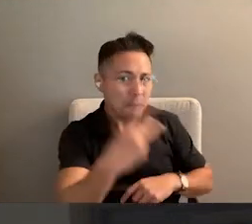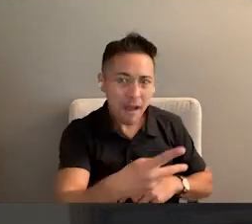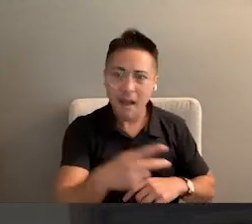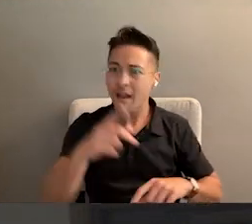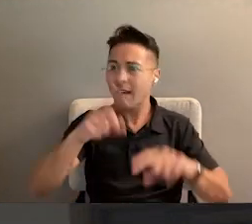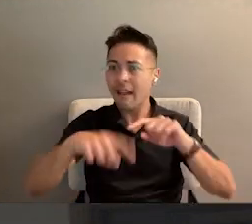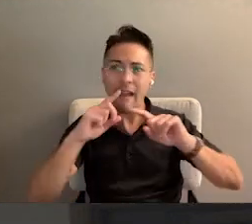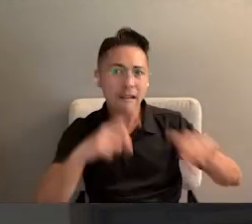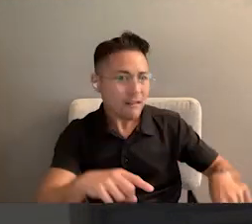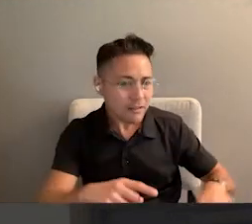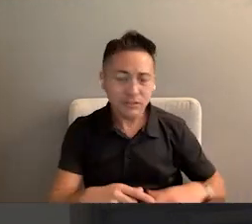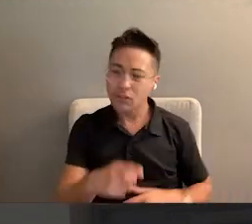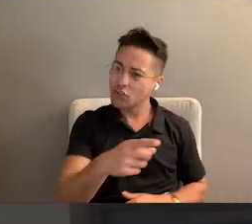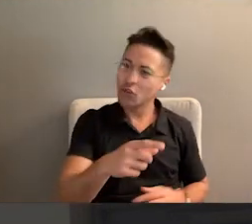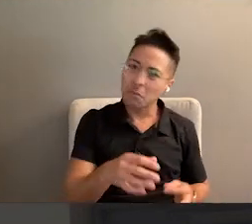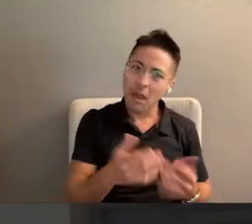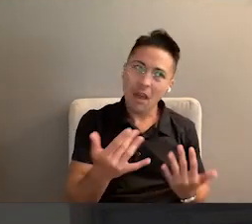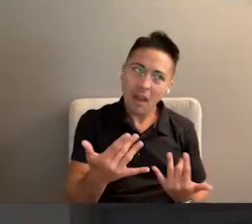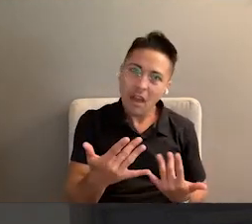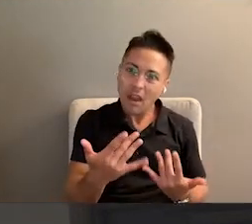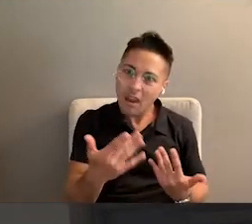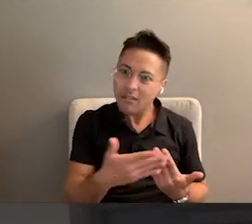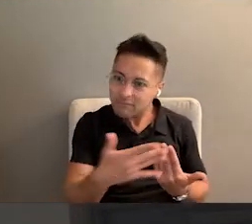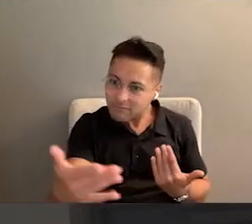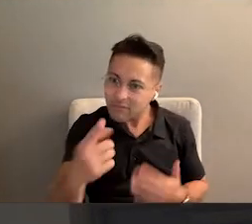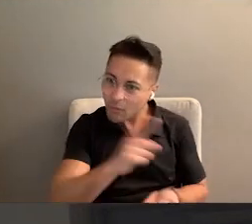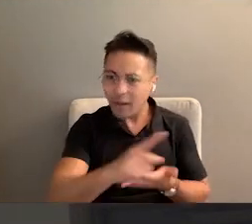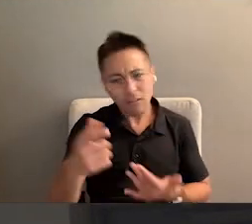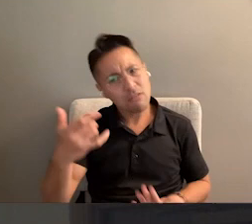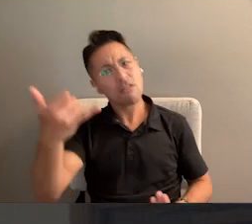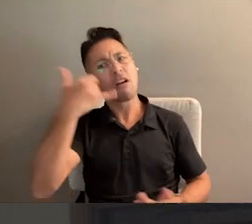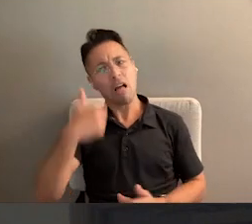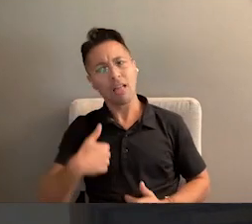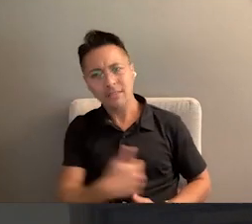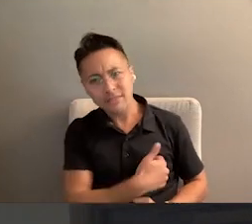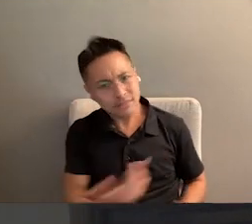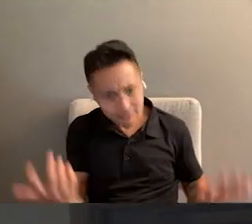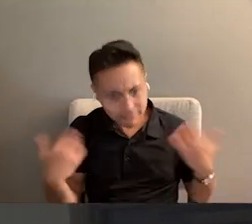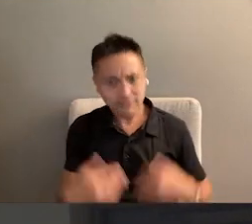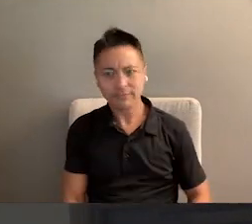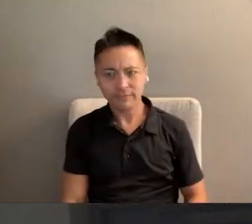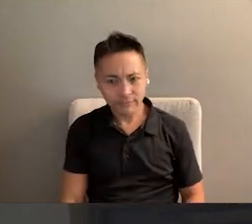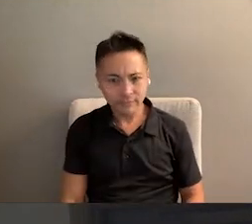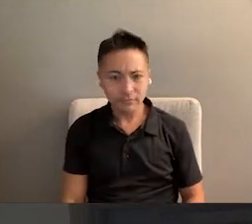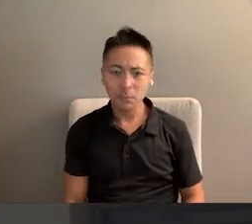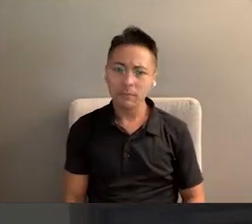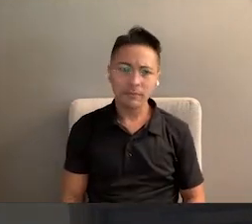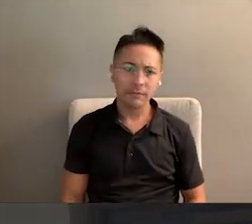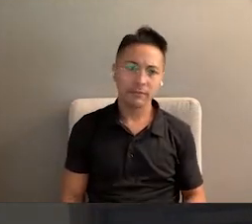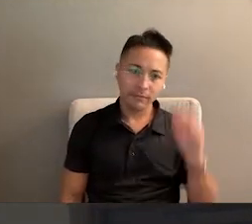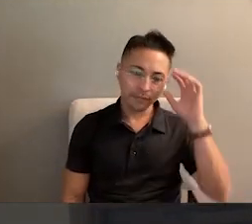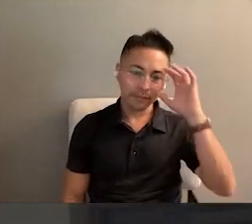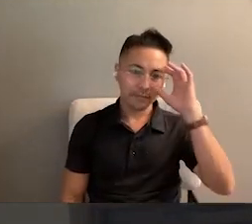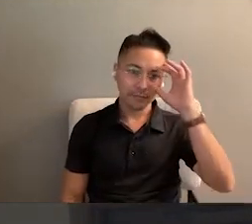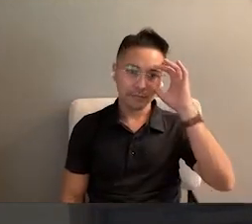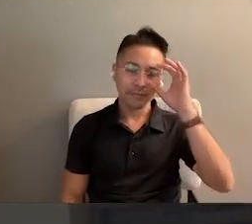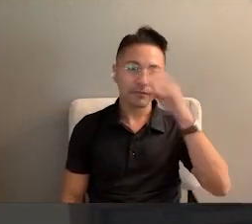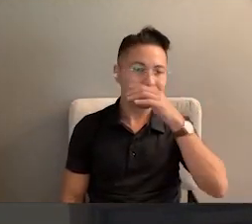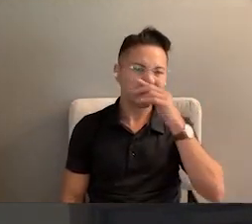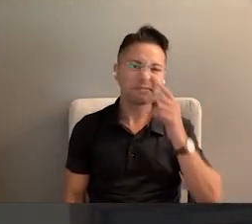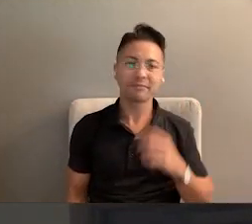is bogged down, isn't able to answer questions, isn't able to get back to you, you've been waiting for a week, call